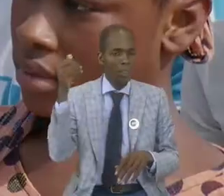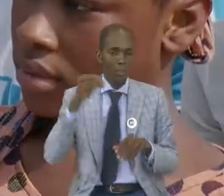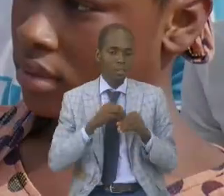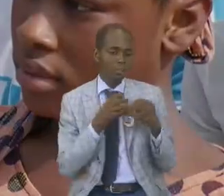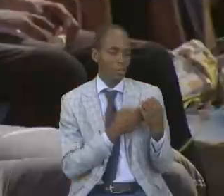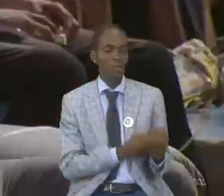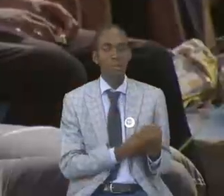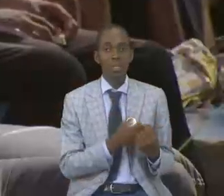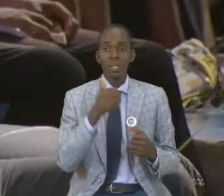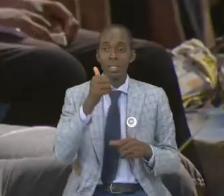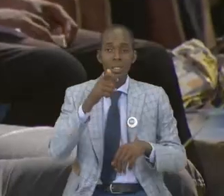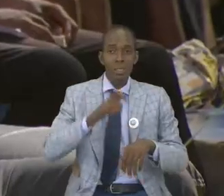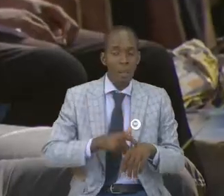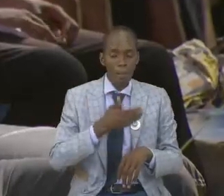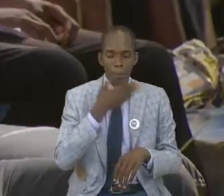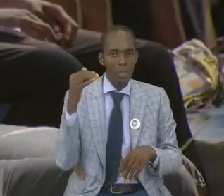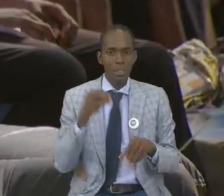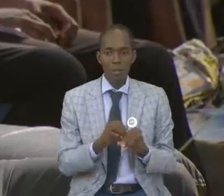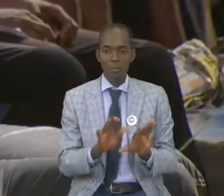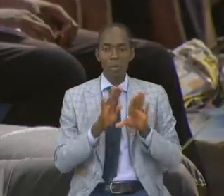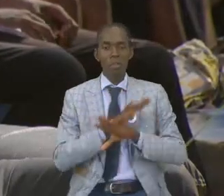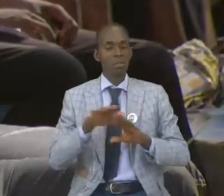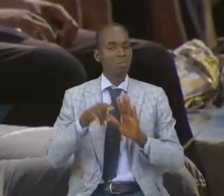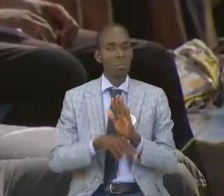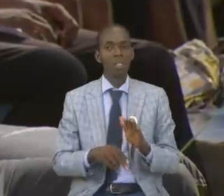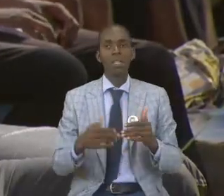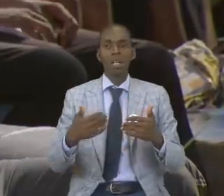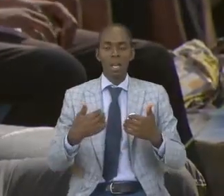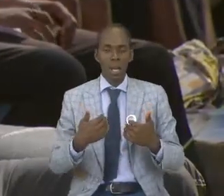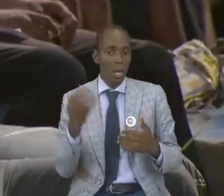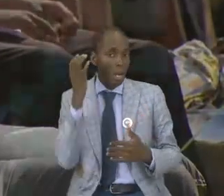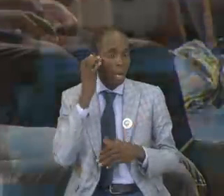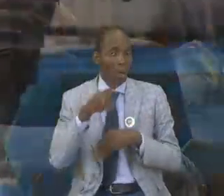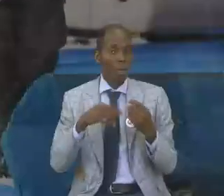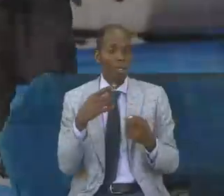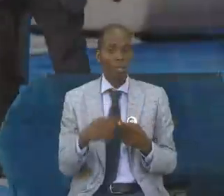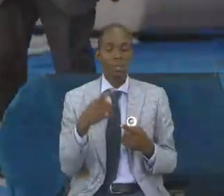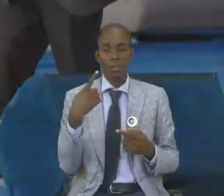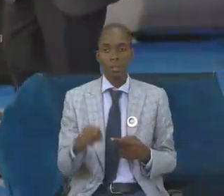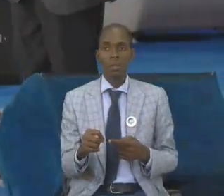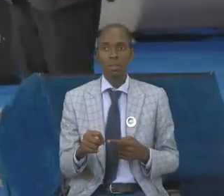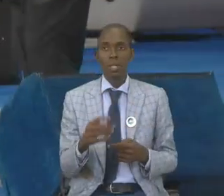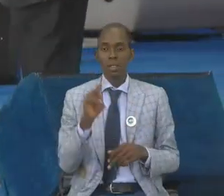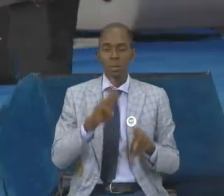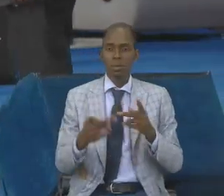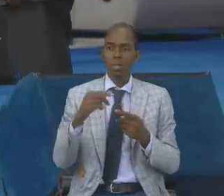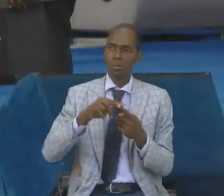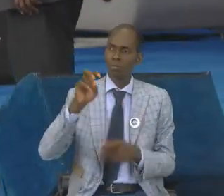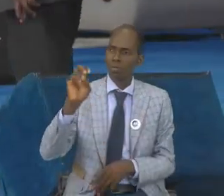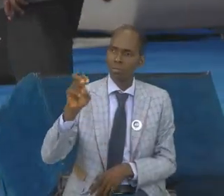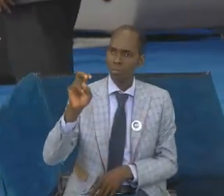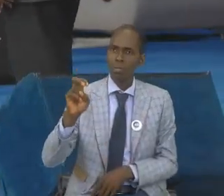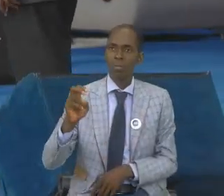10 times better in fearlessness. He heard, and the executioners came. They knocked at his door, and I see